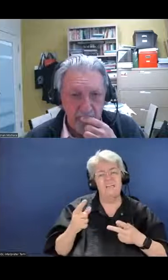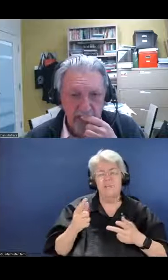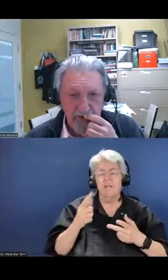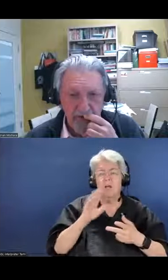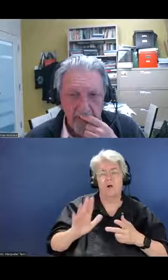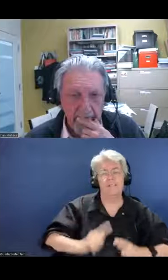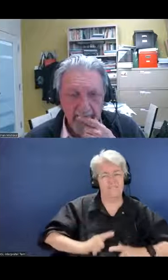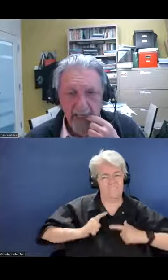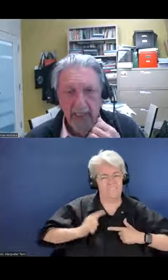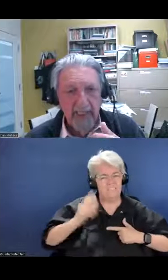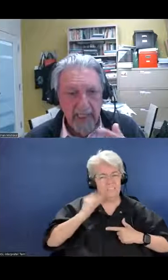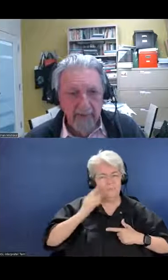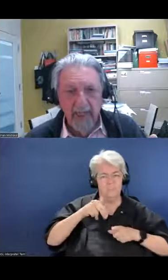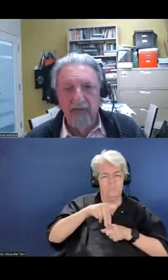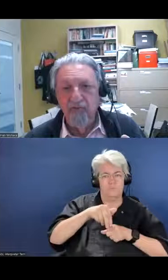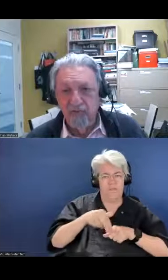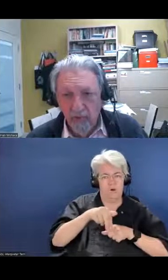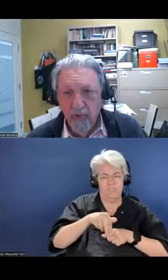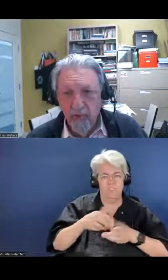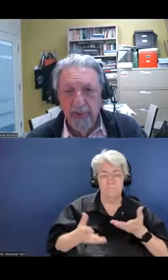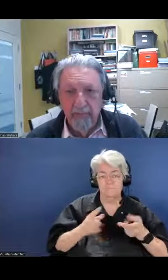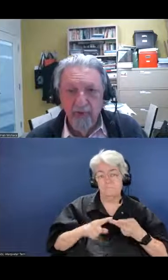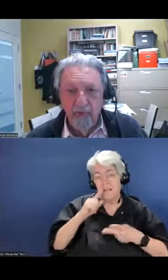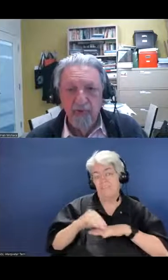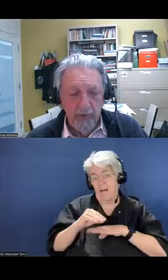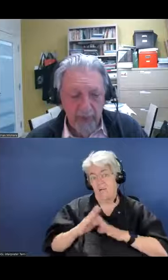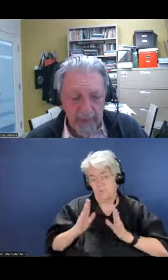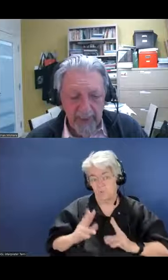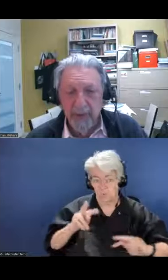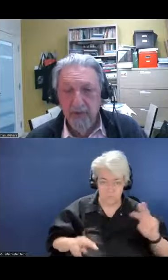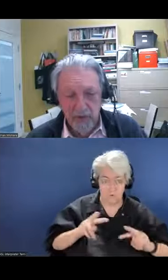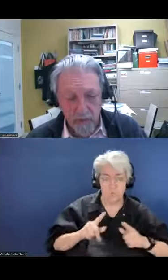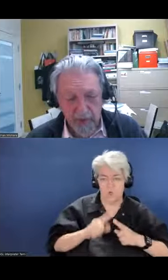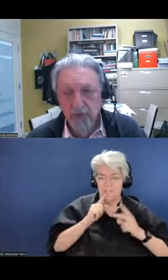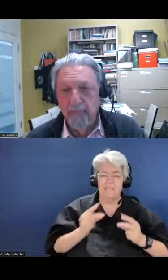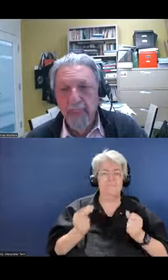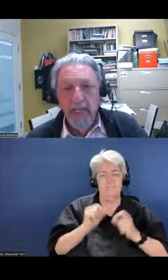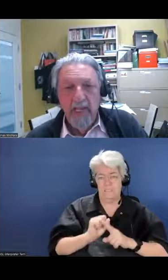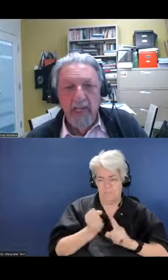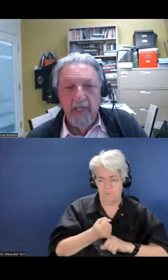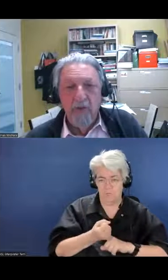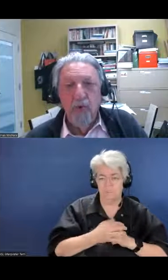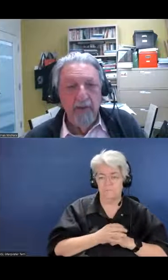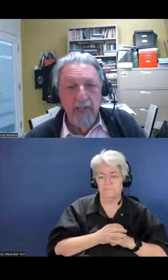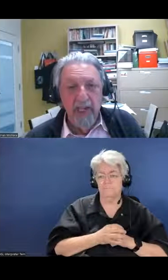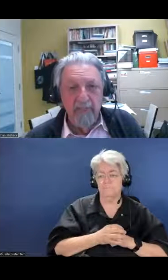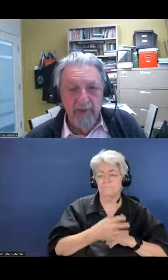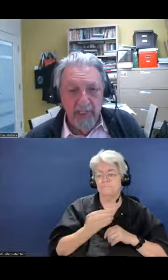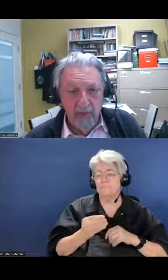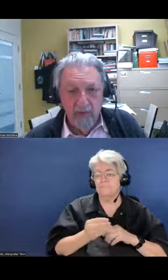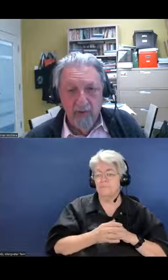living situation. And again, the counselors focus on the immediate situation and are